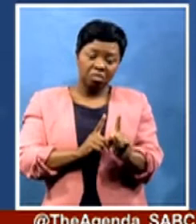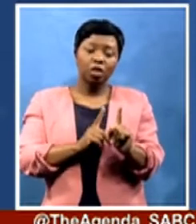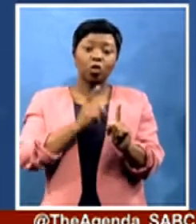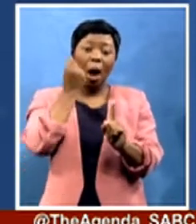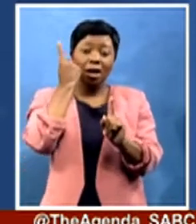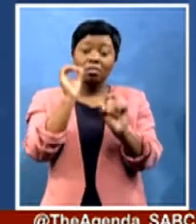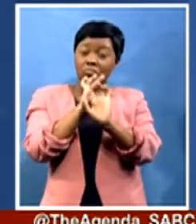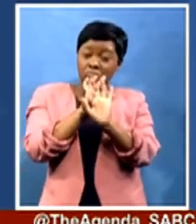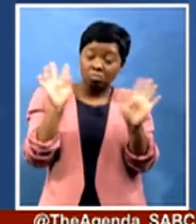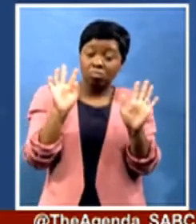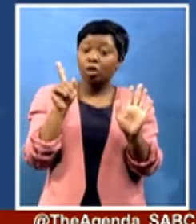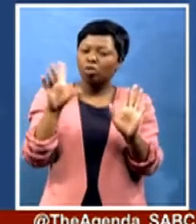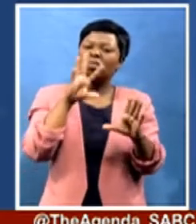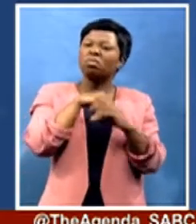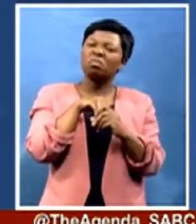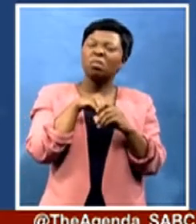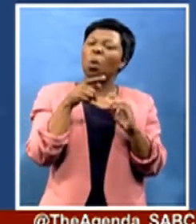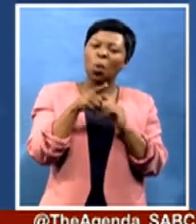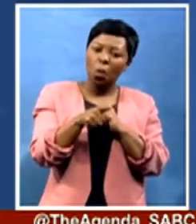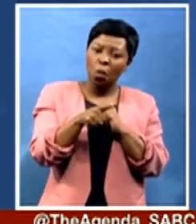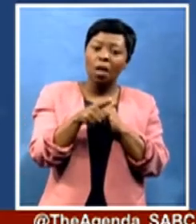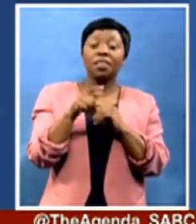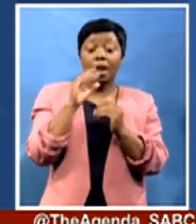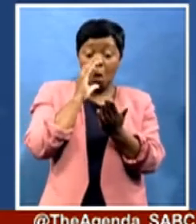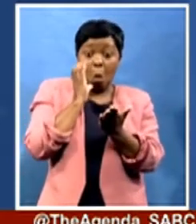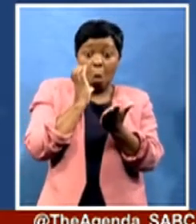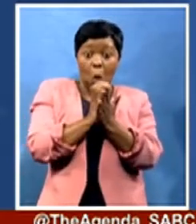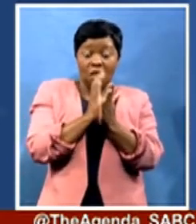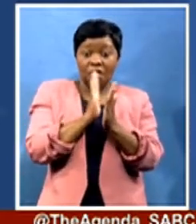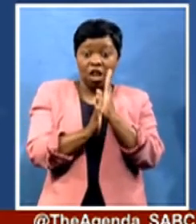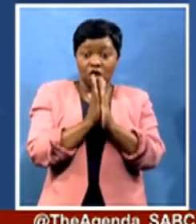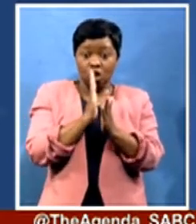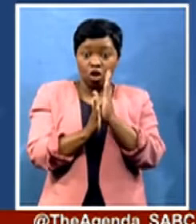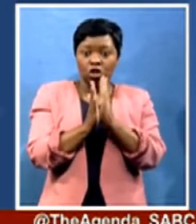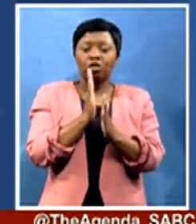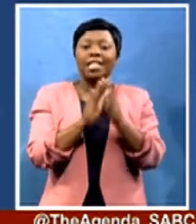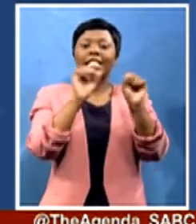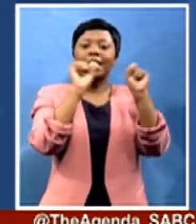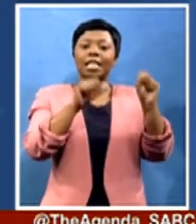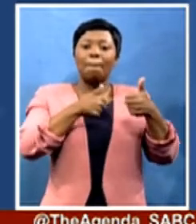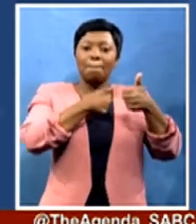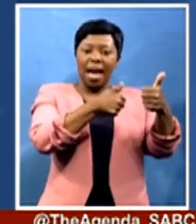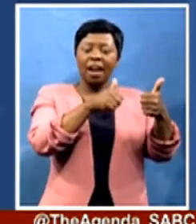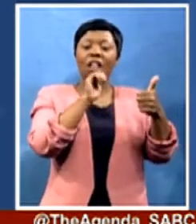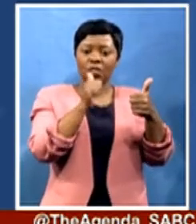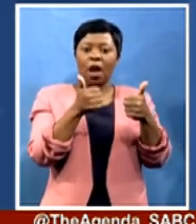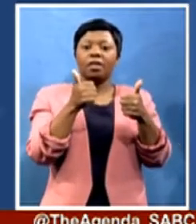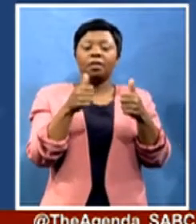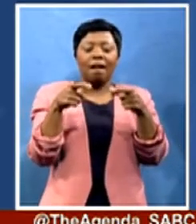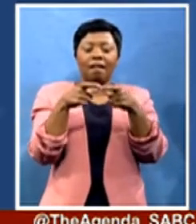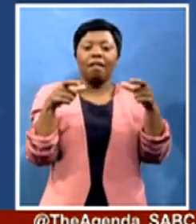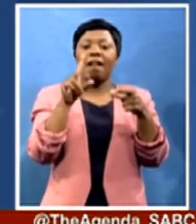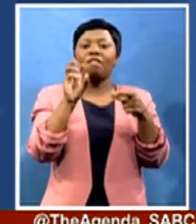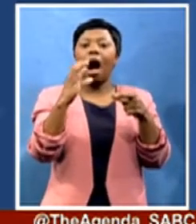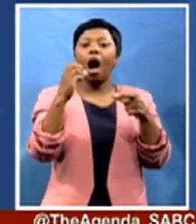they confirmed, that went back into the system and they received a voucher for vaccination. And that occurred because the regulator had not